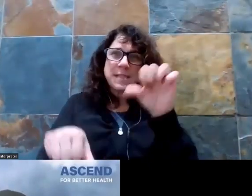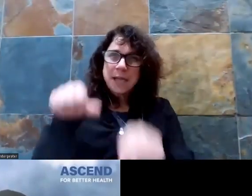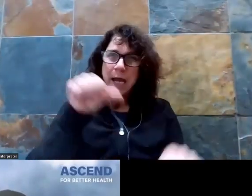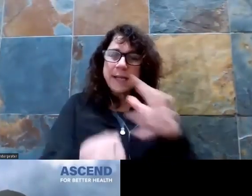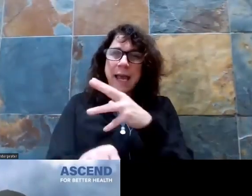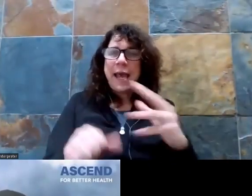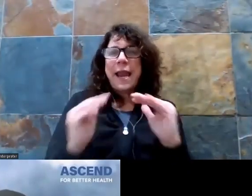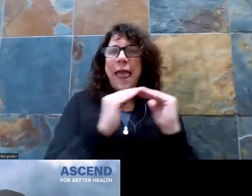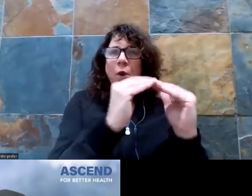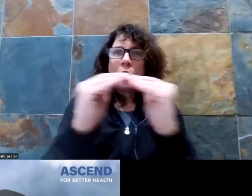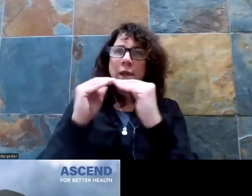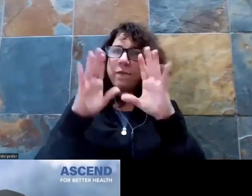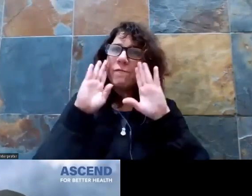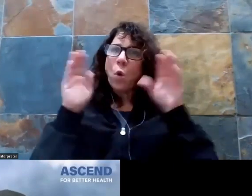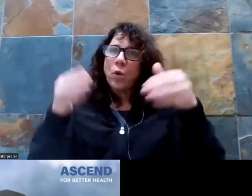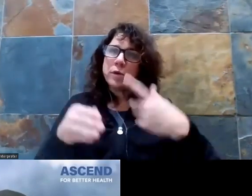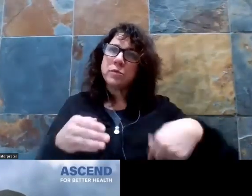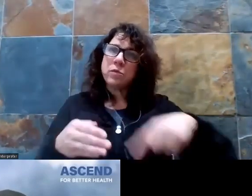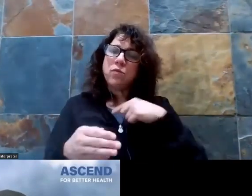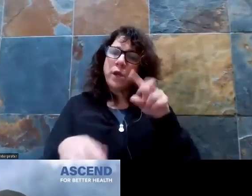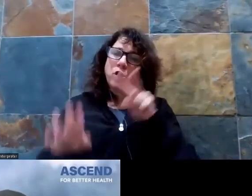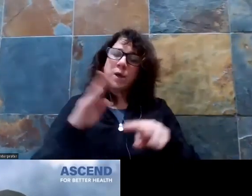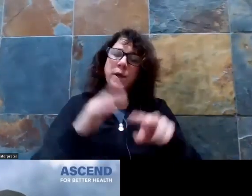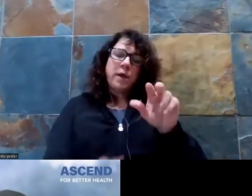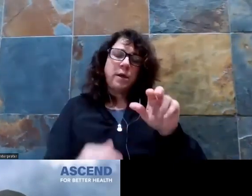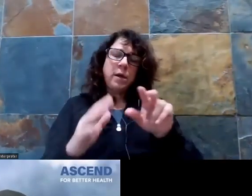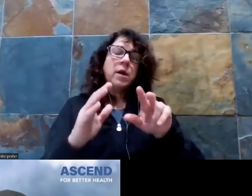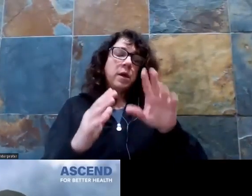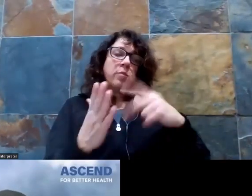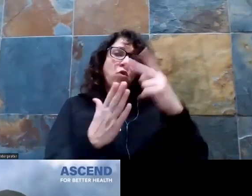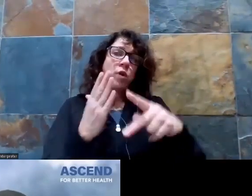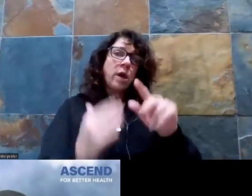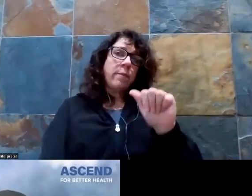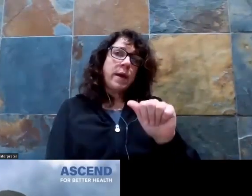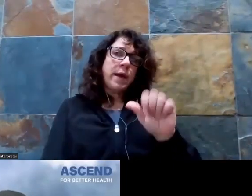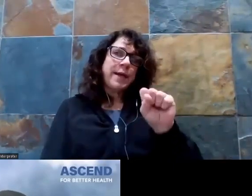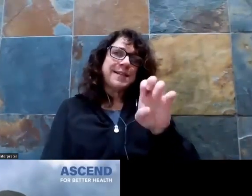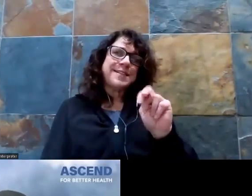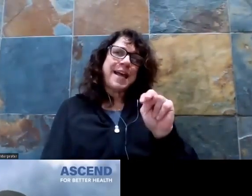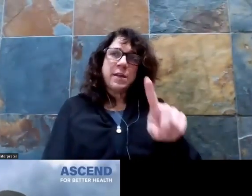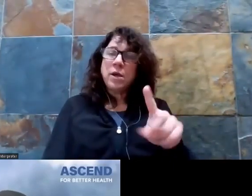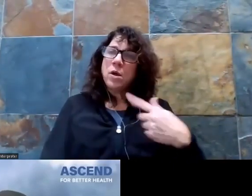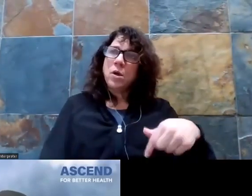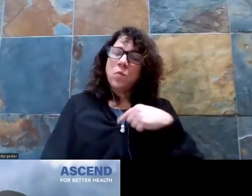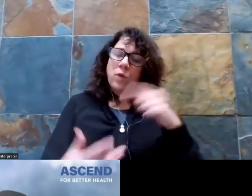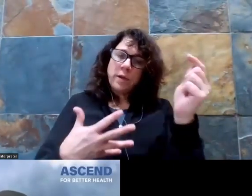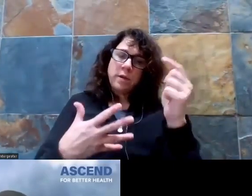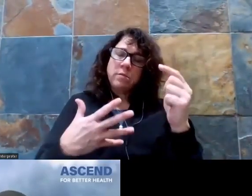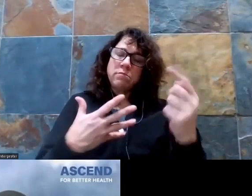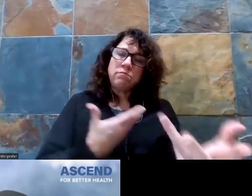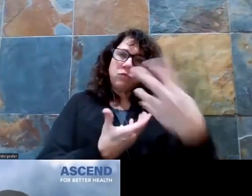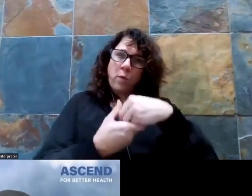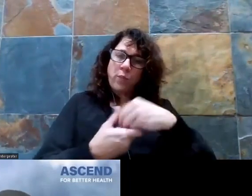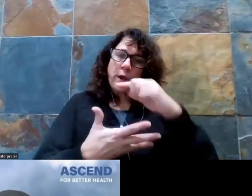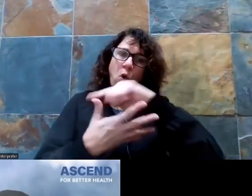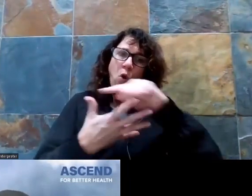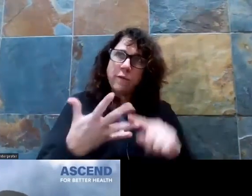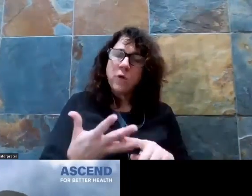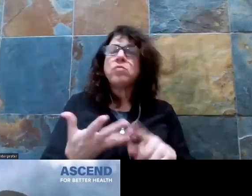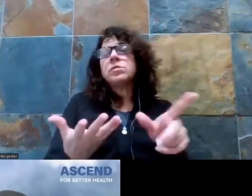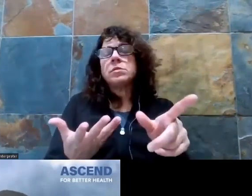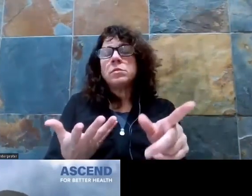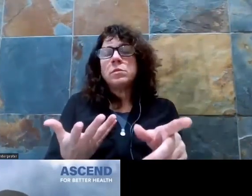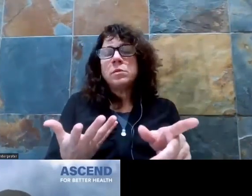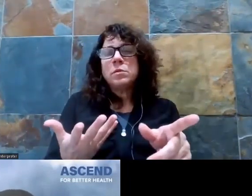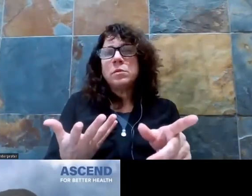with an equity focus. And so when we look at Ascend, we're essentially looking at basically almost all of those components. Let me give you an